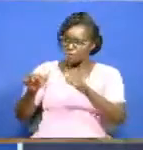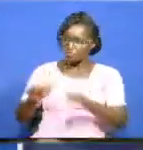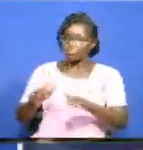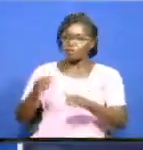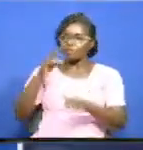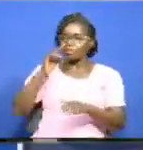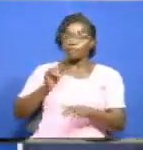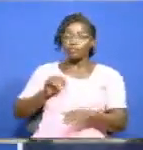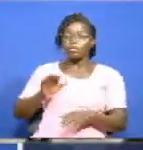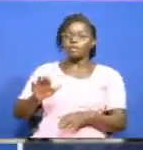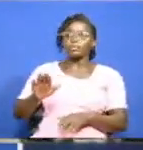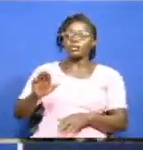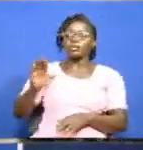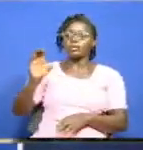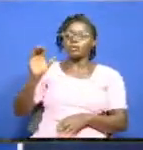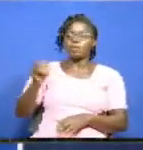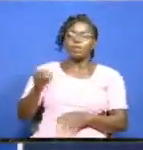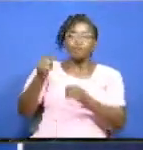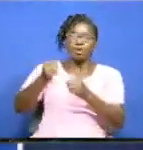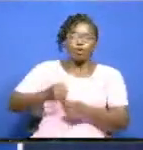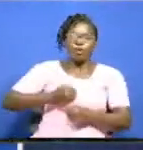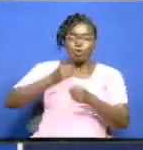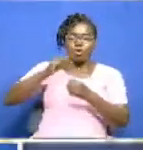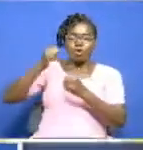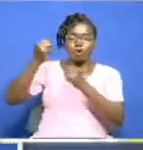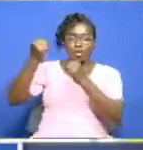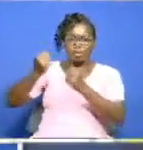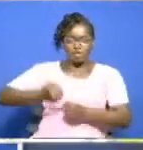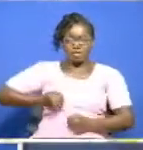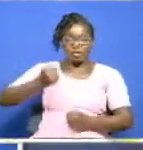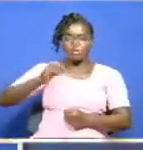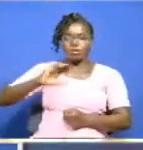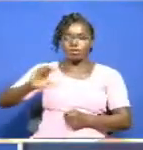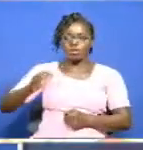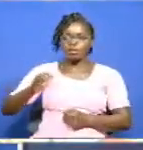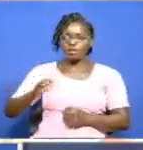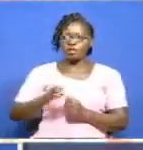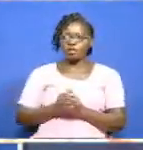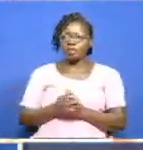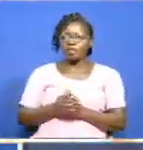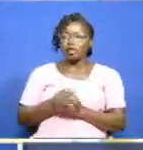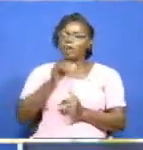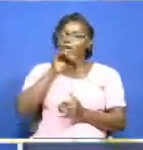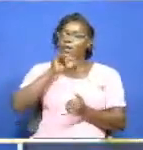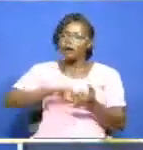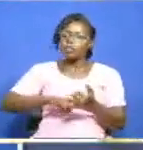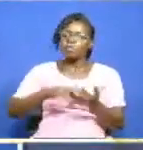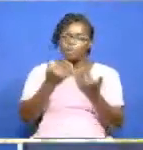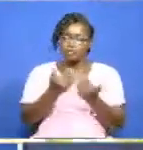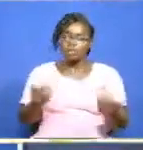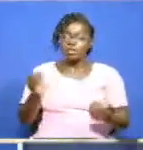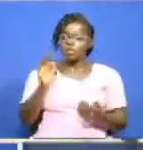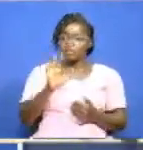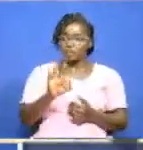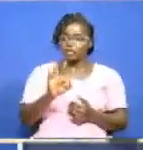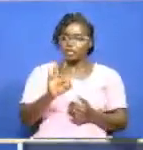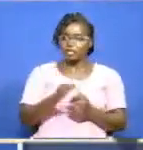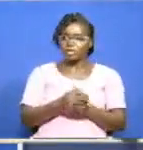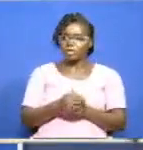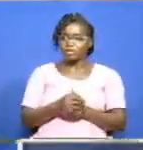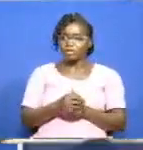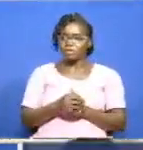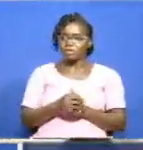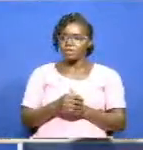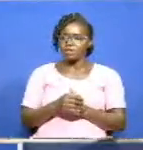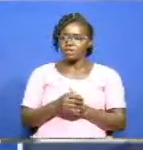her home in Oloolua, Ngong Kajiado County. Betty leaves behind her husband and three children. Dark